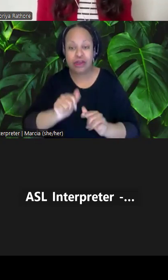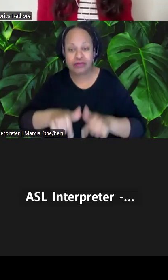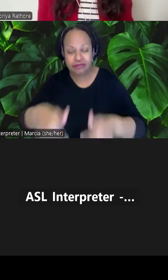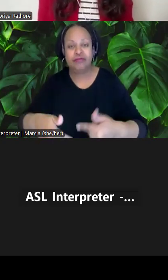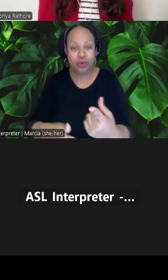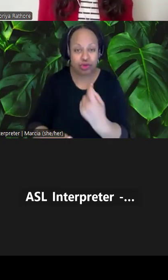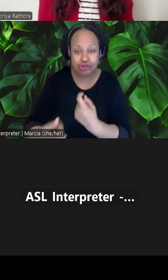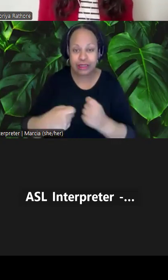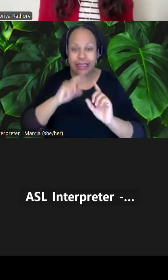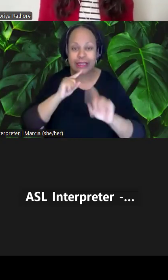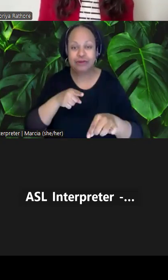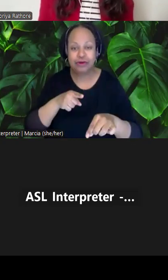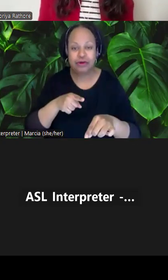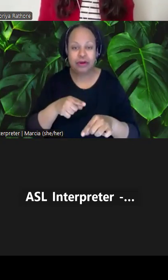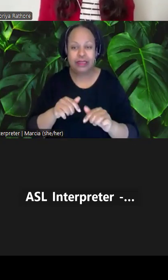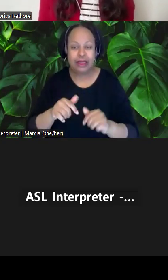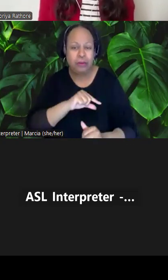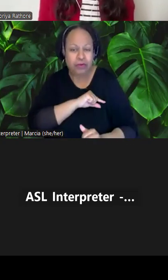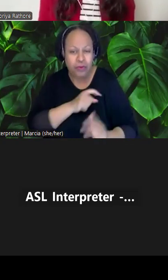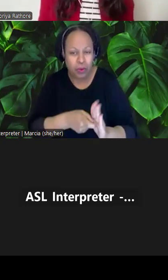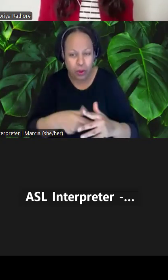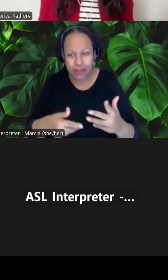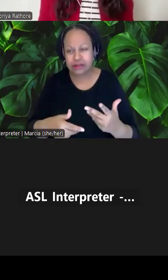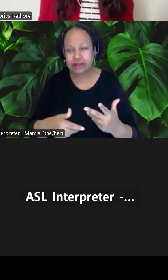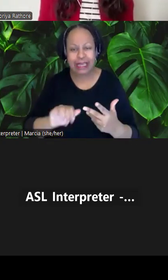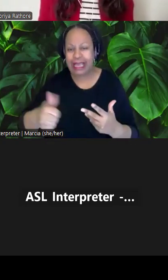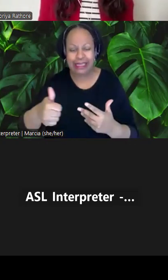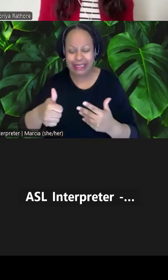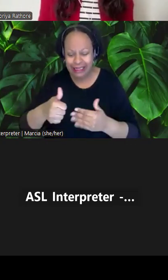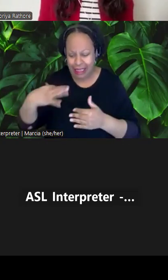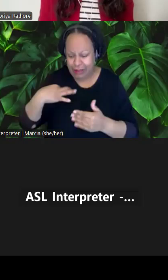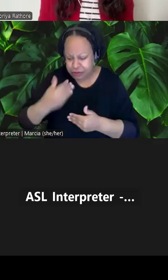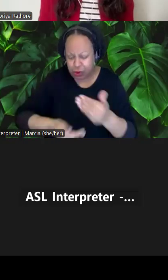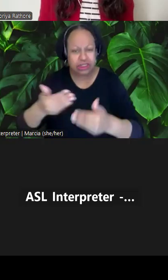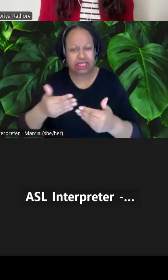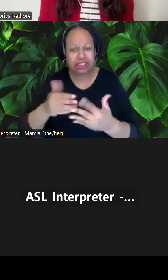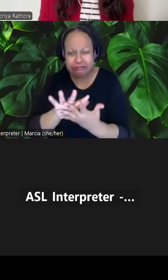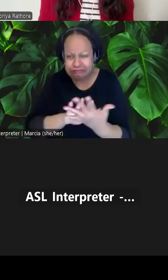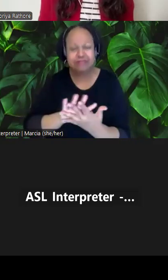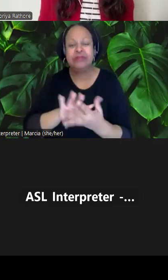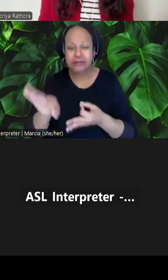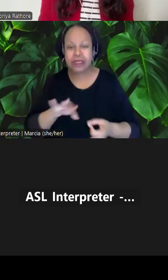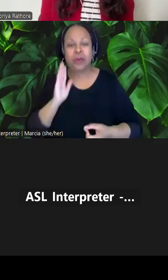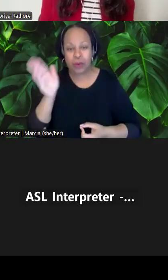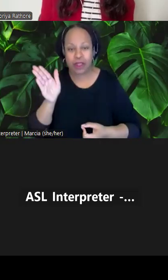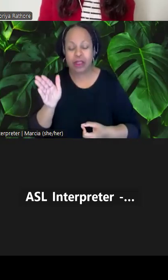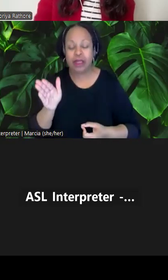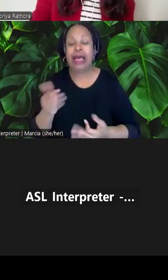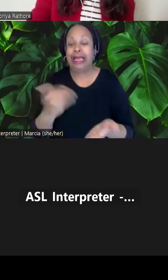process. As I'm speaking, feel free to drop your questions into the Q&A, and like I said, we will get to them at the